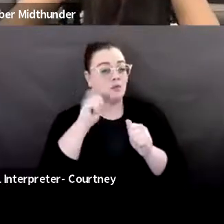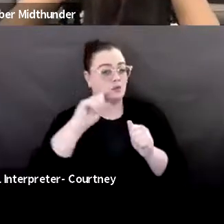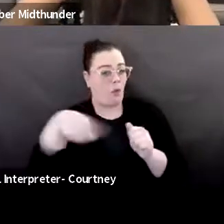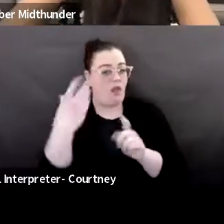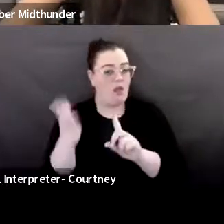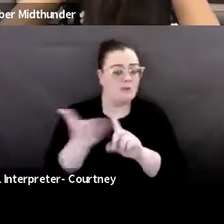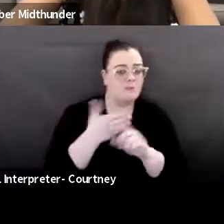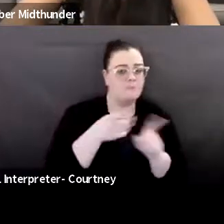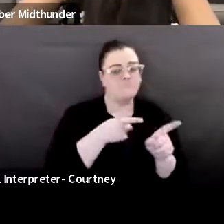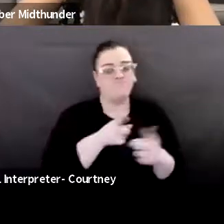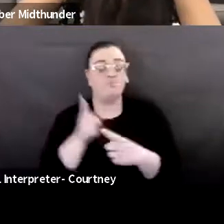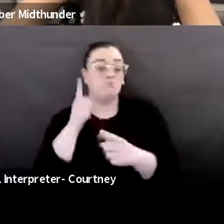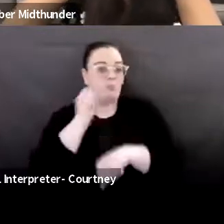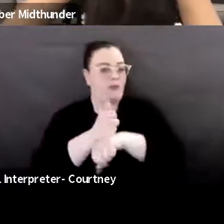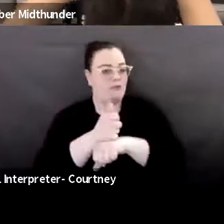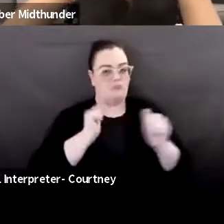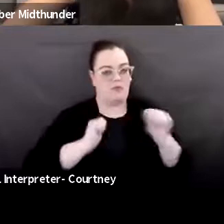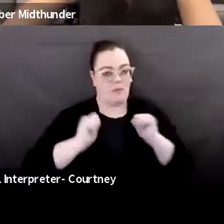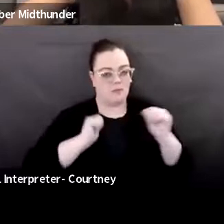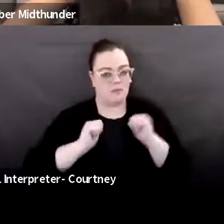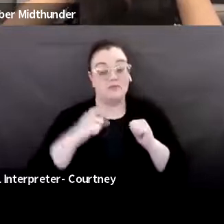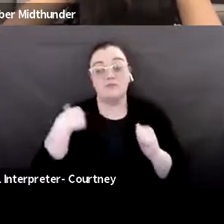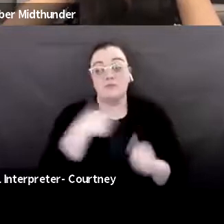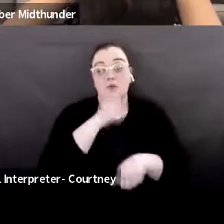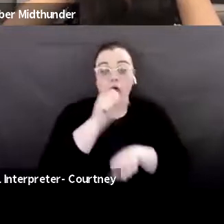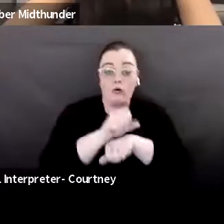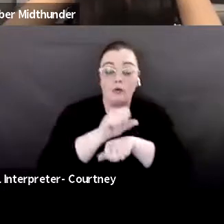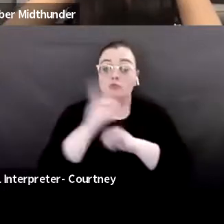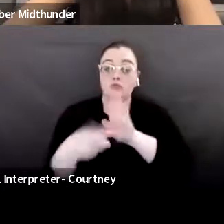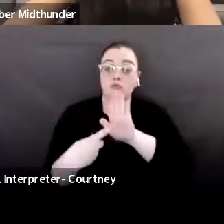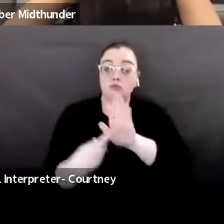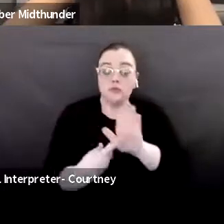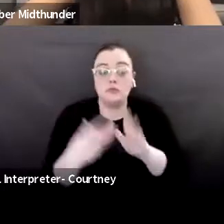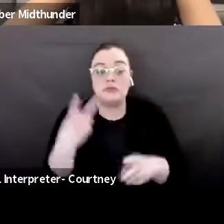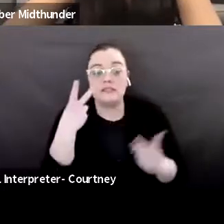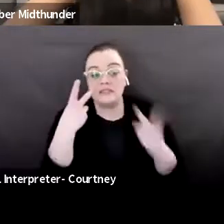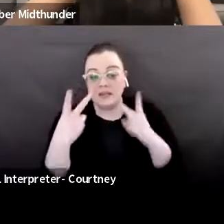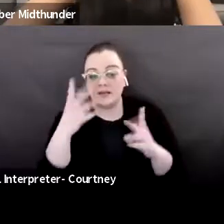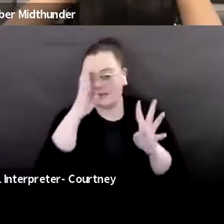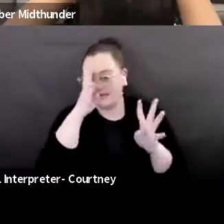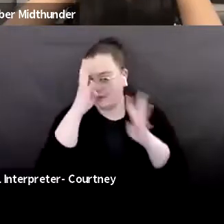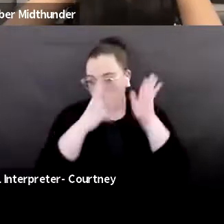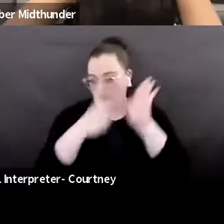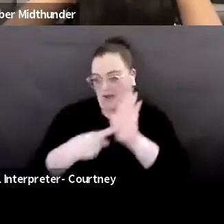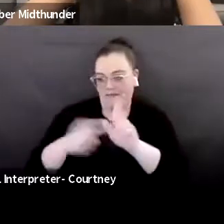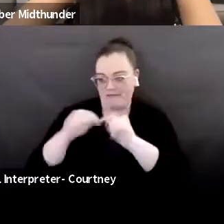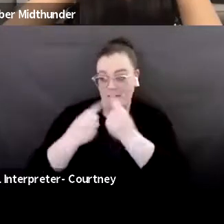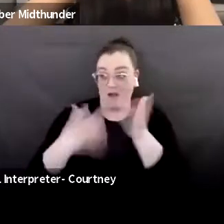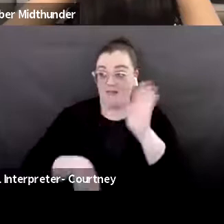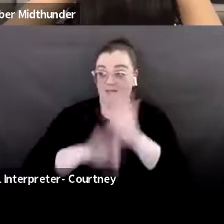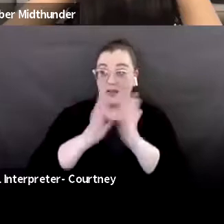You know, it's our job to show our creative team the best